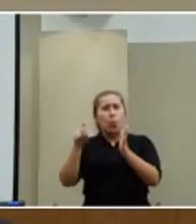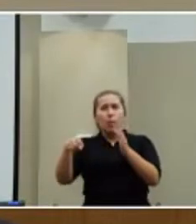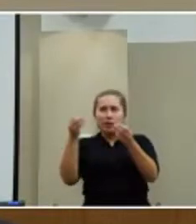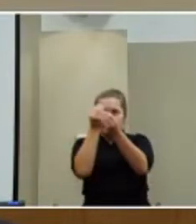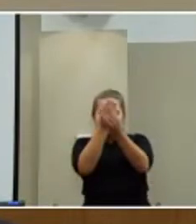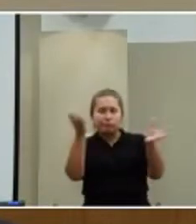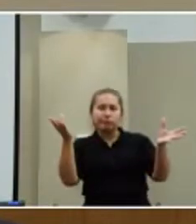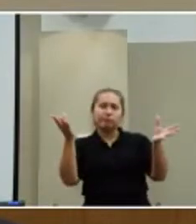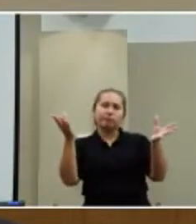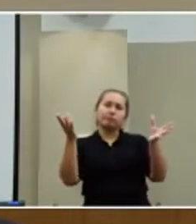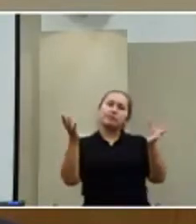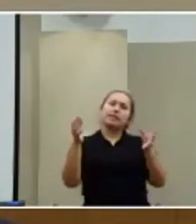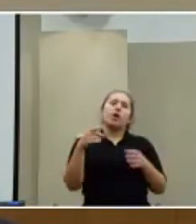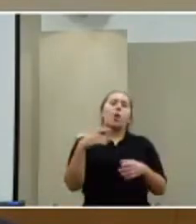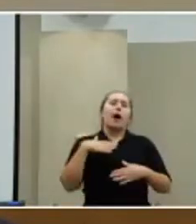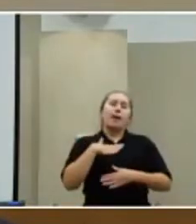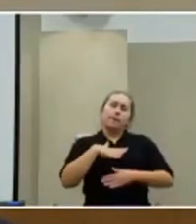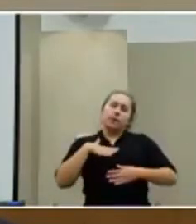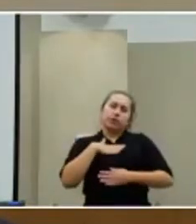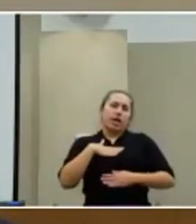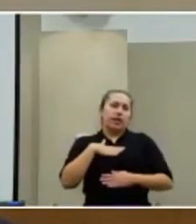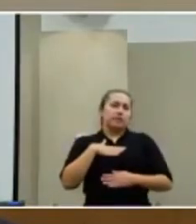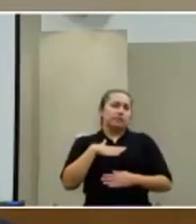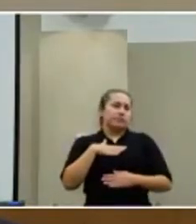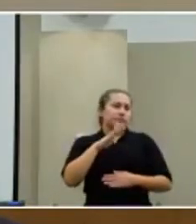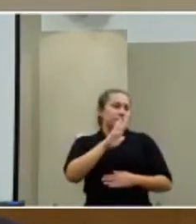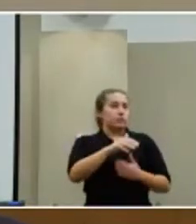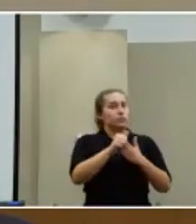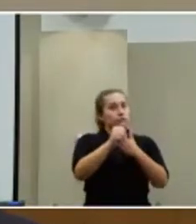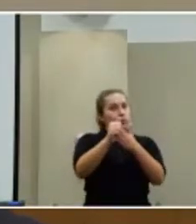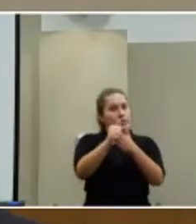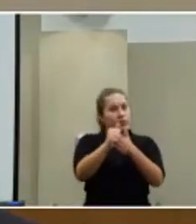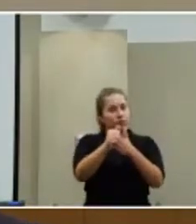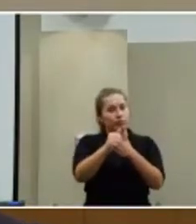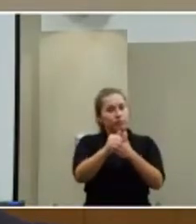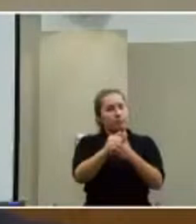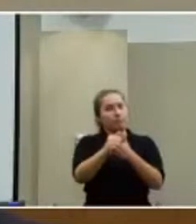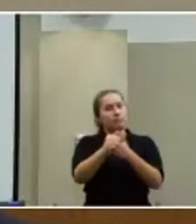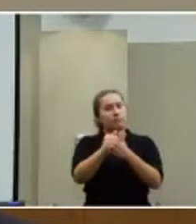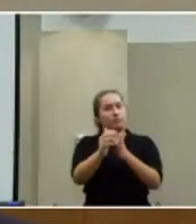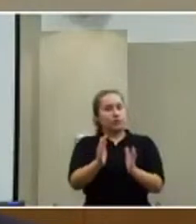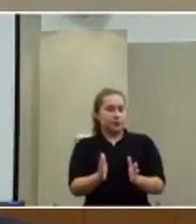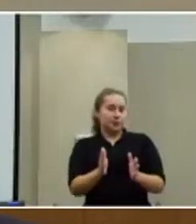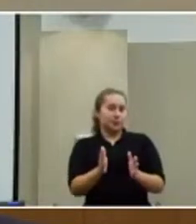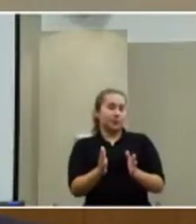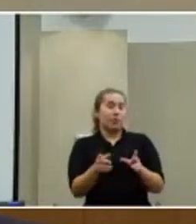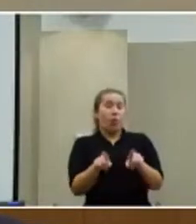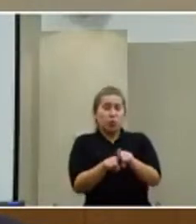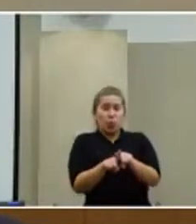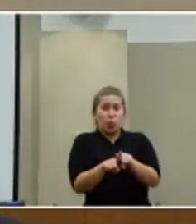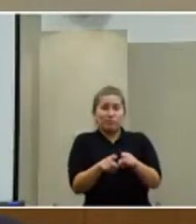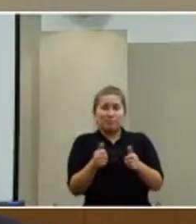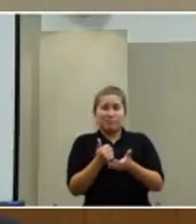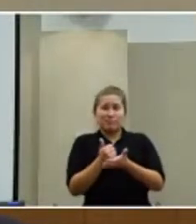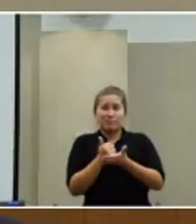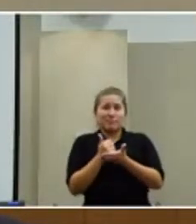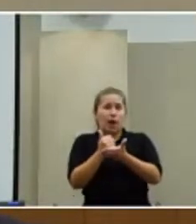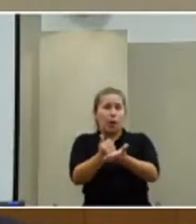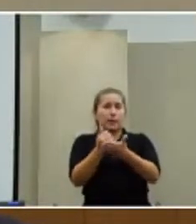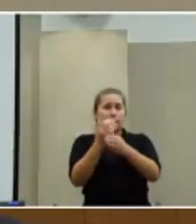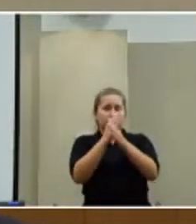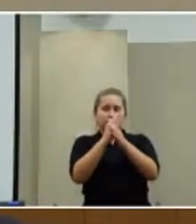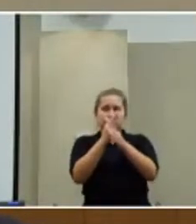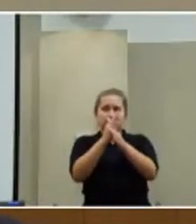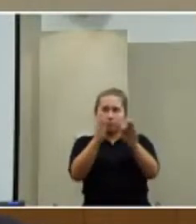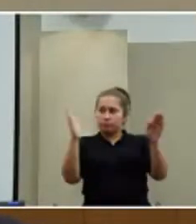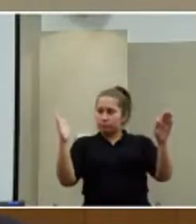around. And I appreciate, Mark, for your leadership and also opening the doors to us